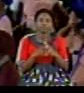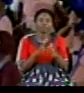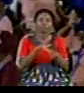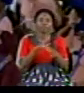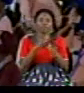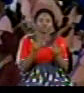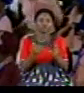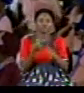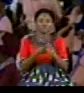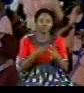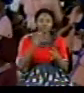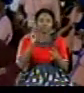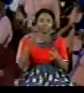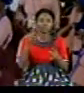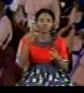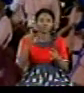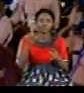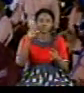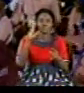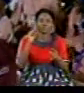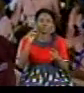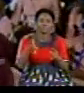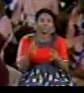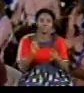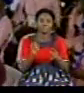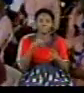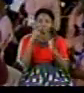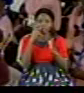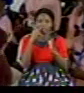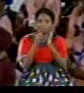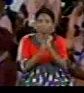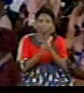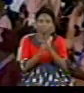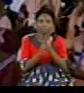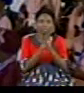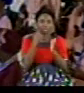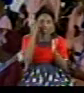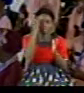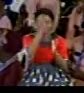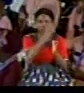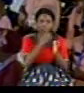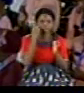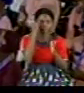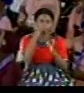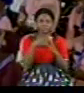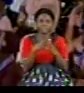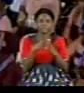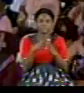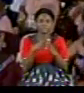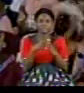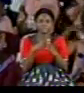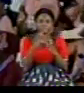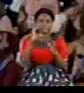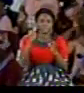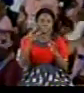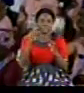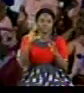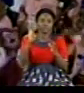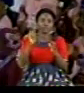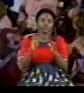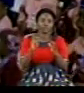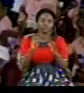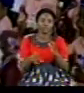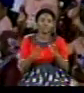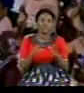Europe. Betty Canis said that the husband had been pulled down by cancer. But after the